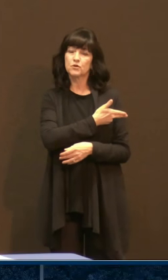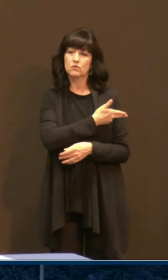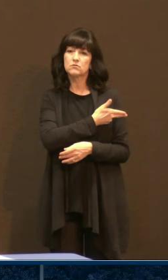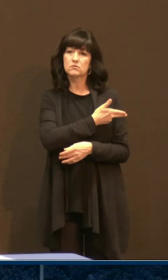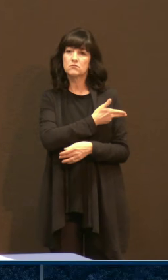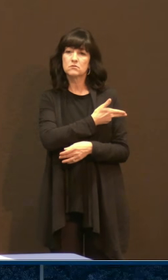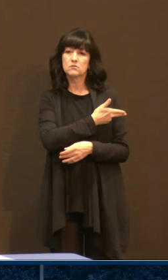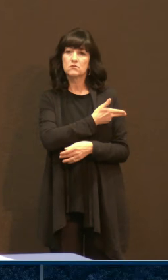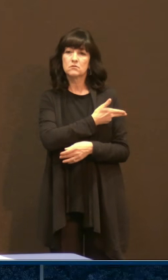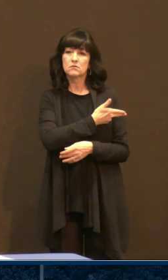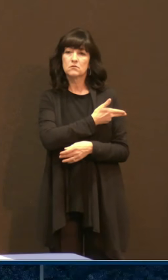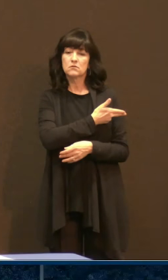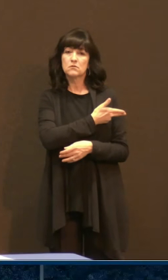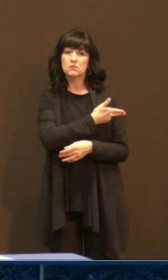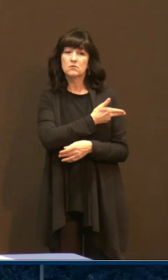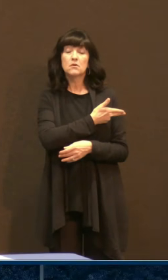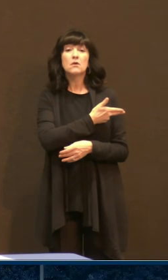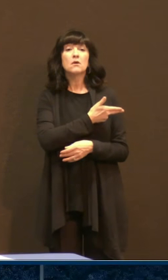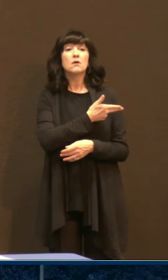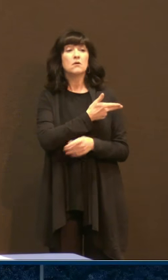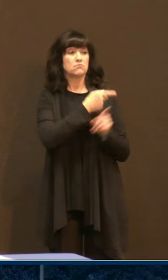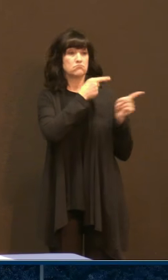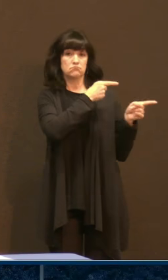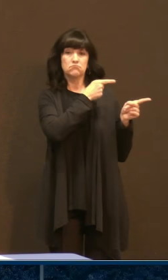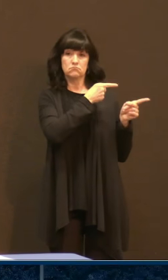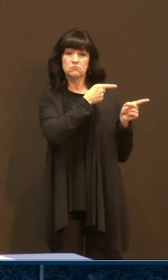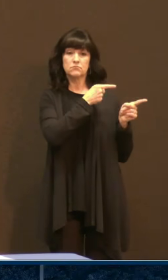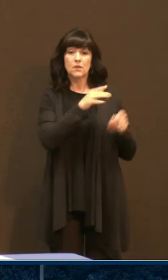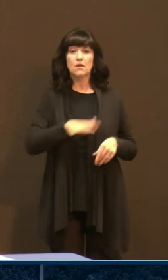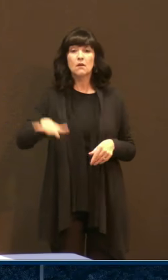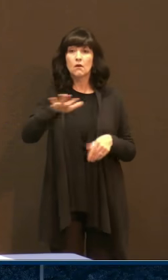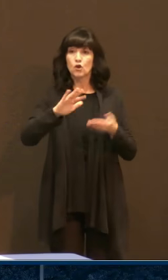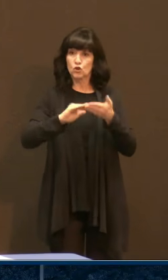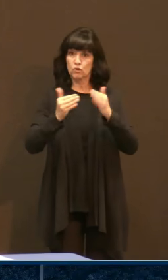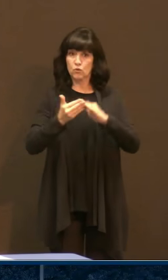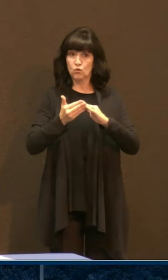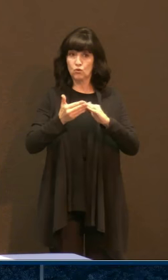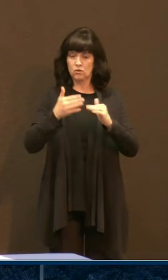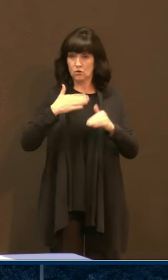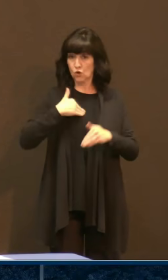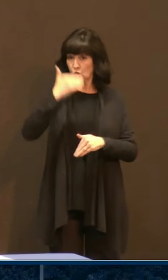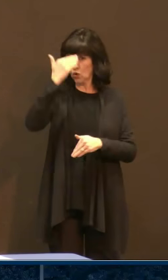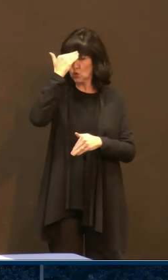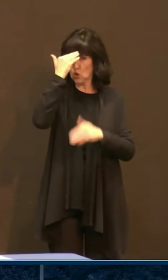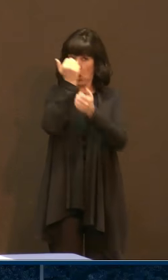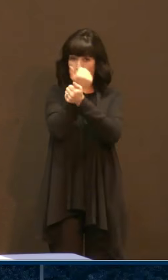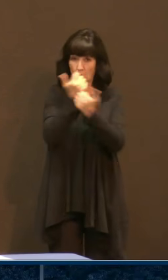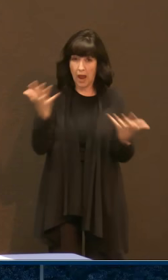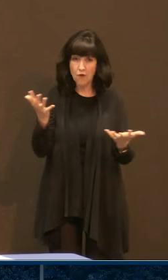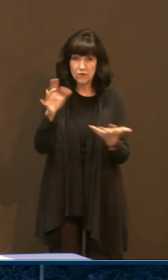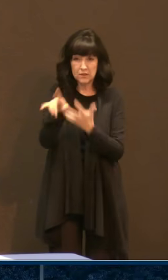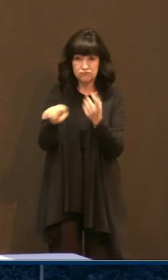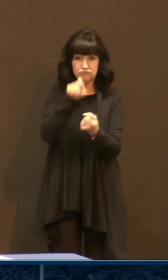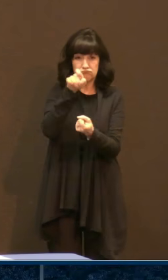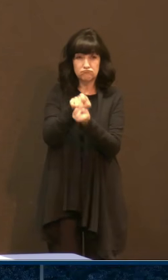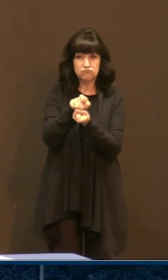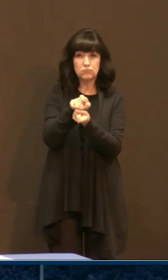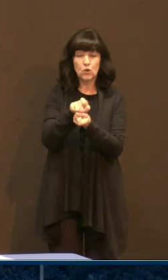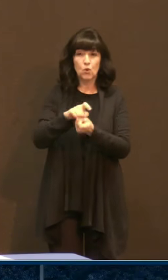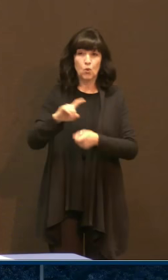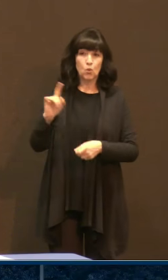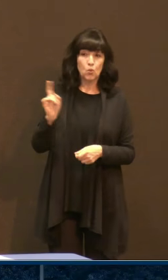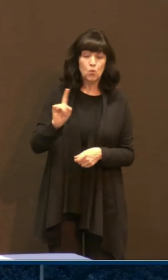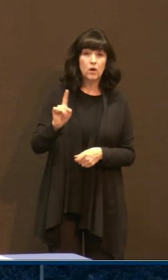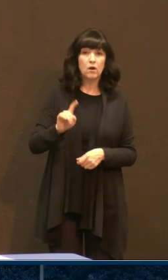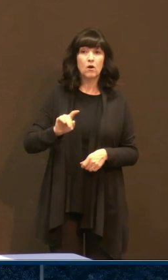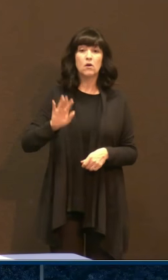who's infected with COVID-19 in the community, and what stage of the illness that they